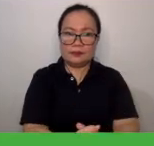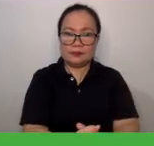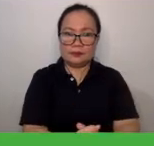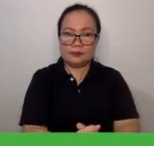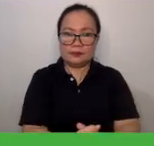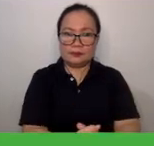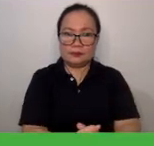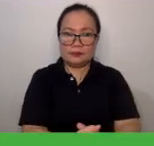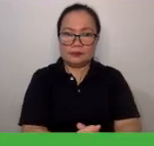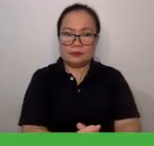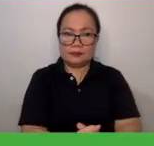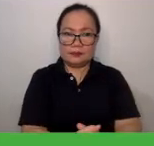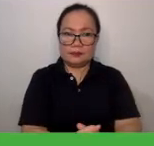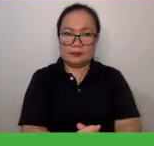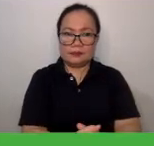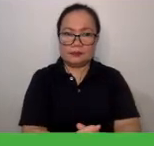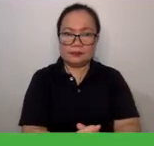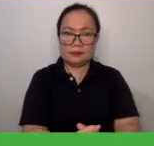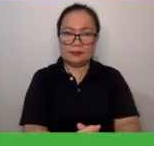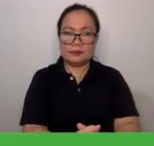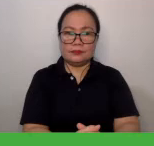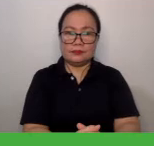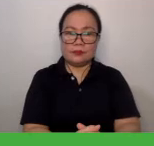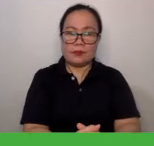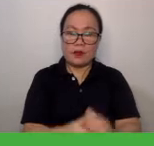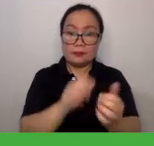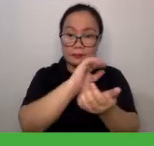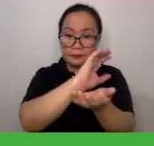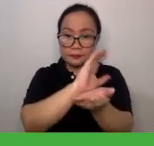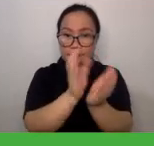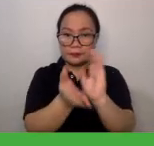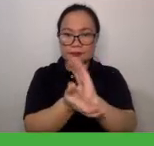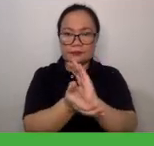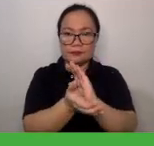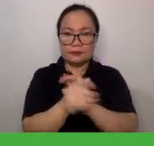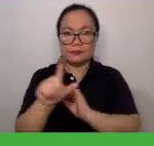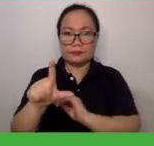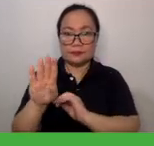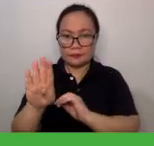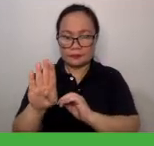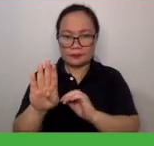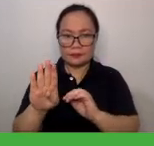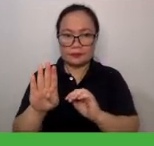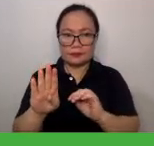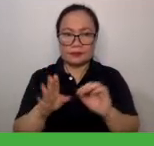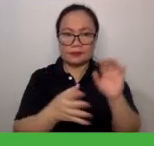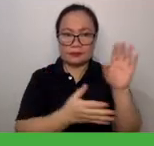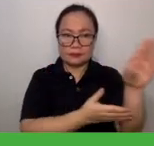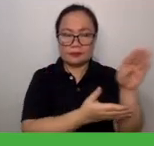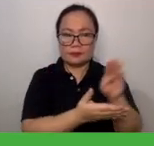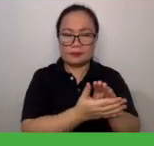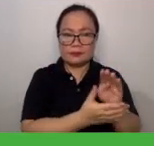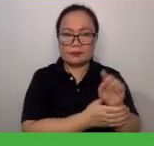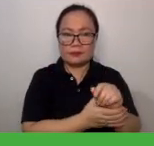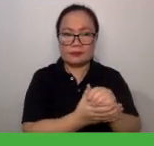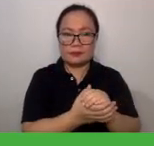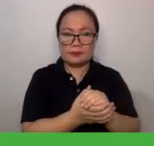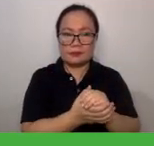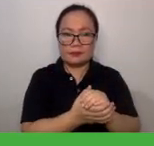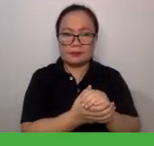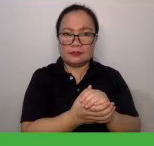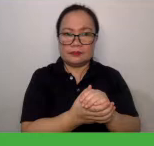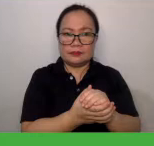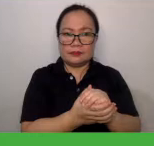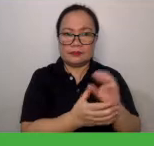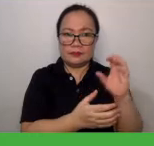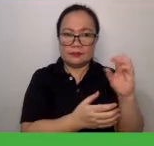So, 112 ounce converted to pounds. So, paano natin siya gagawin? Copy your given. Since this is,